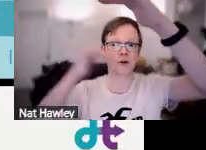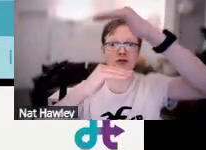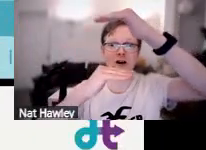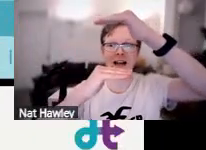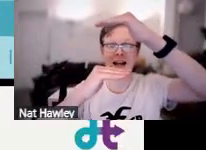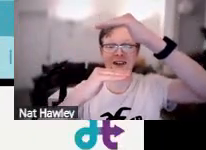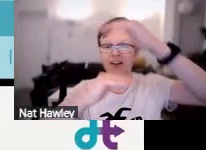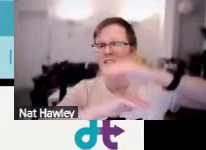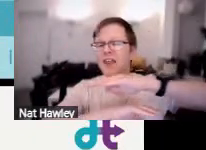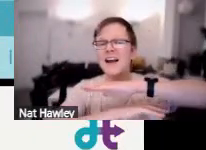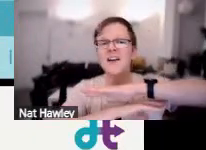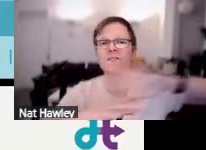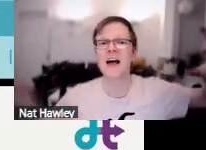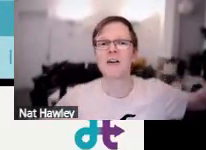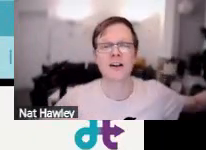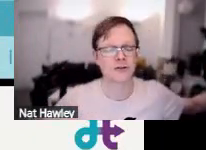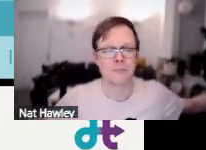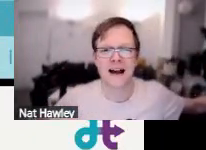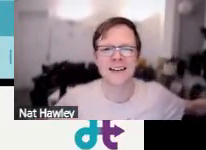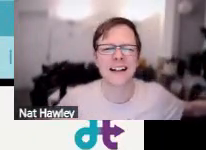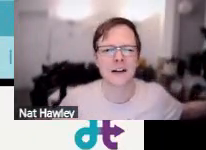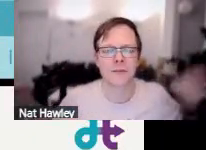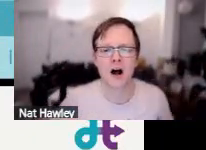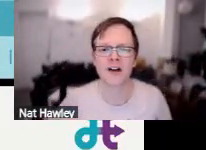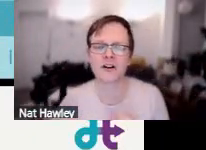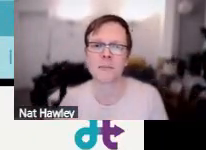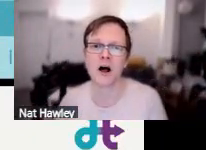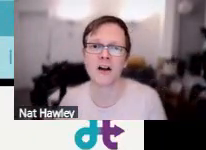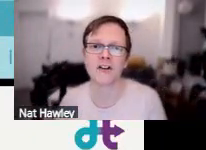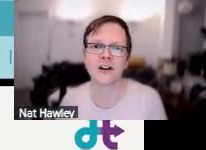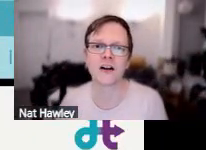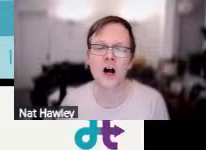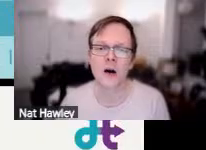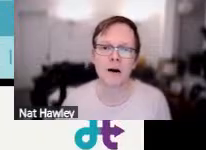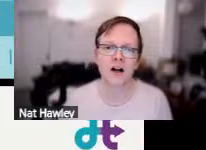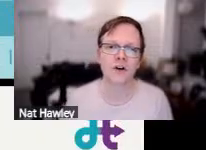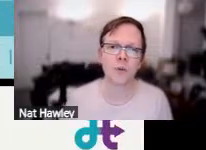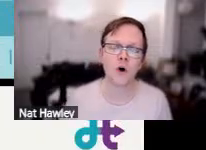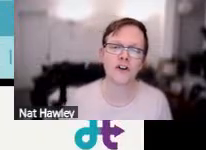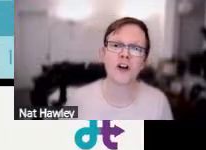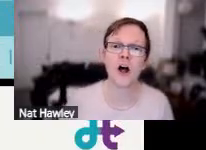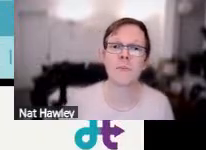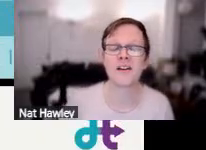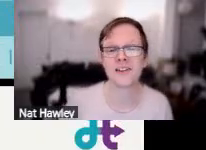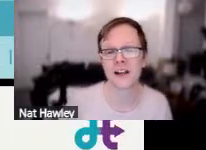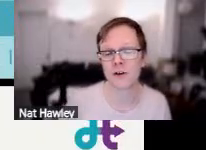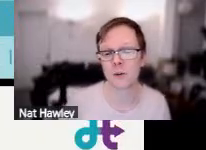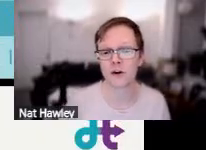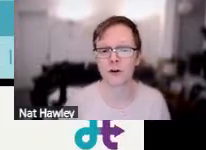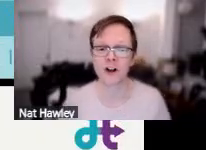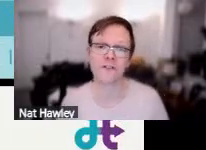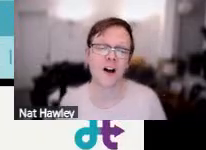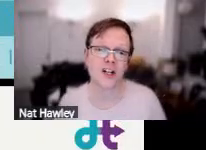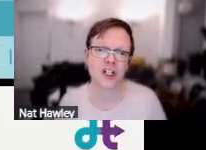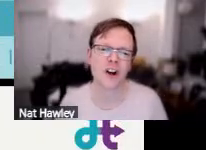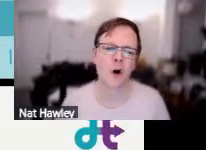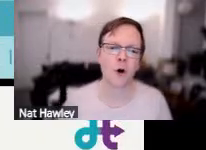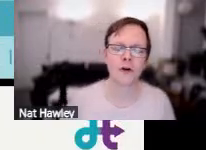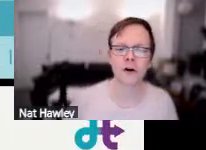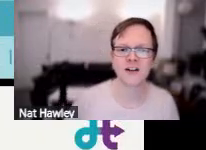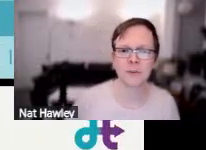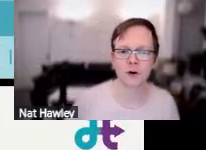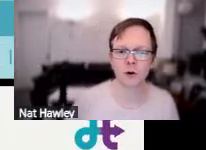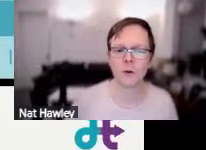what you struggle at, that can vary dramatically from person to person. But what determines if you are neurodivergent